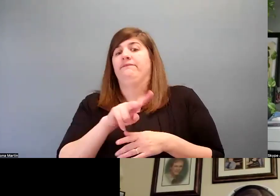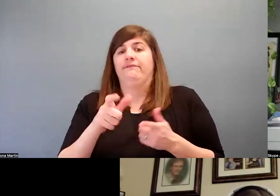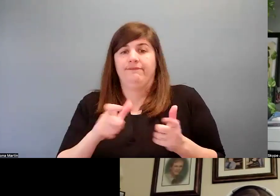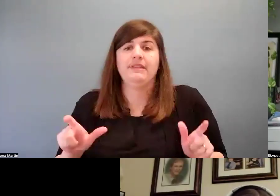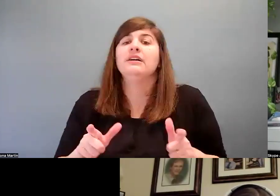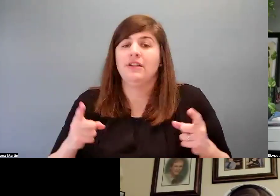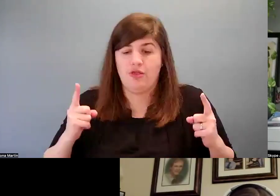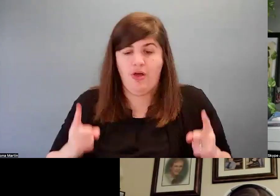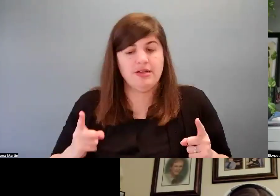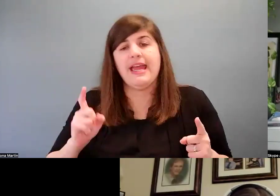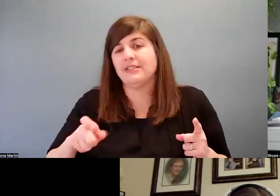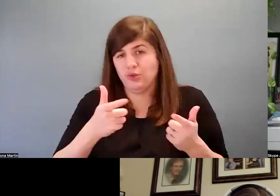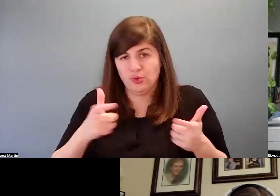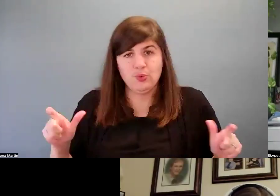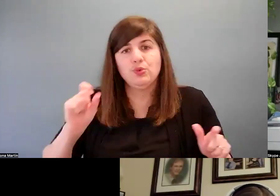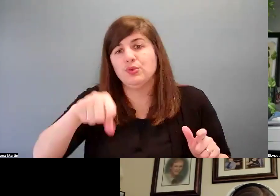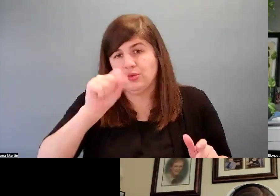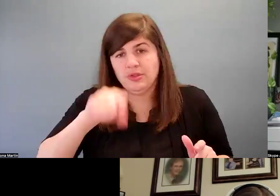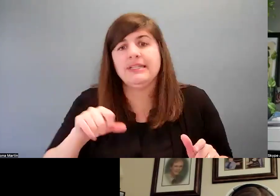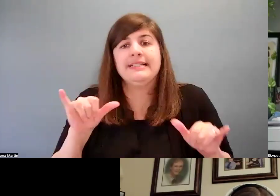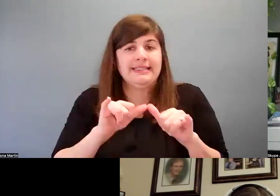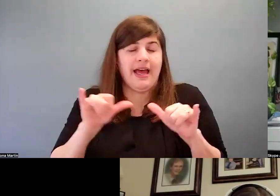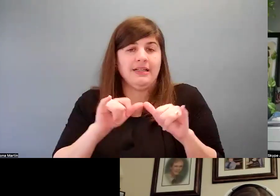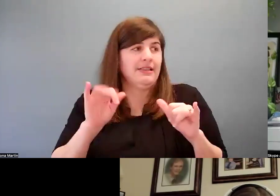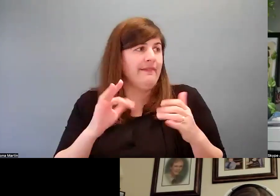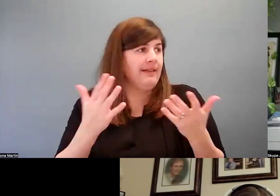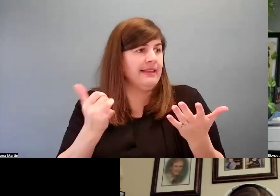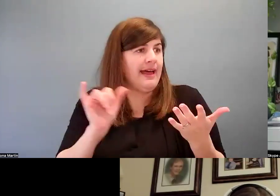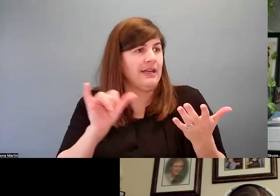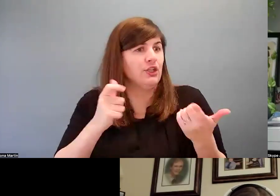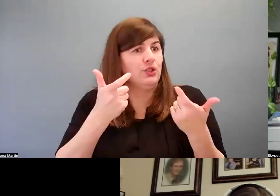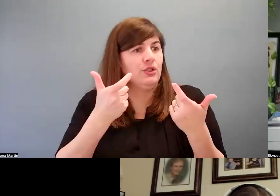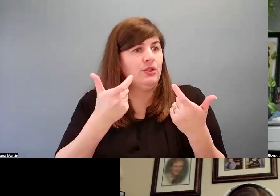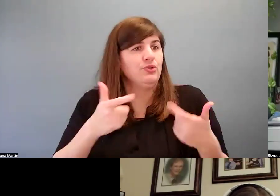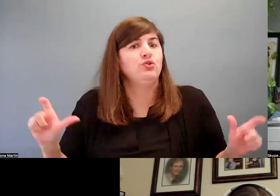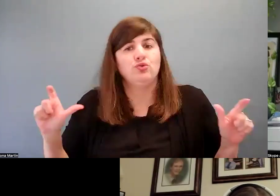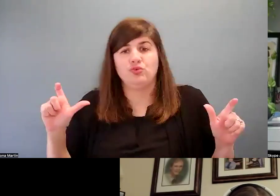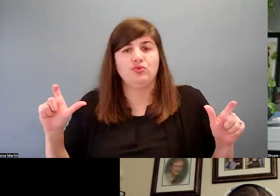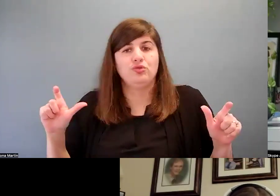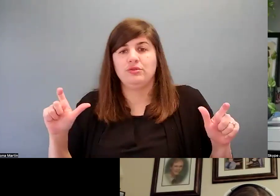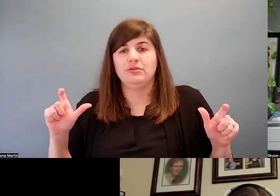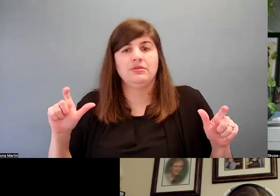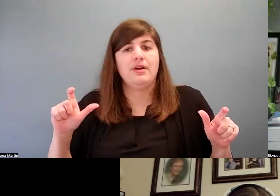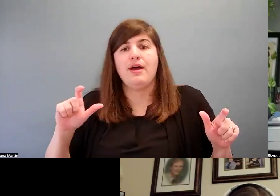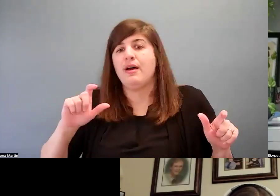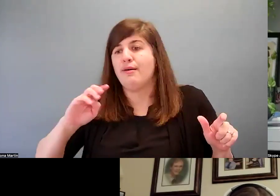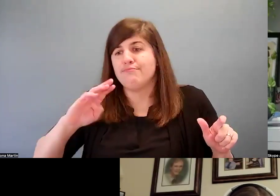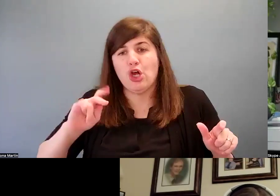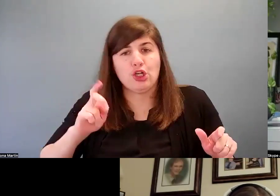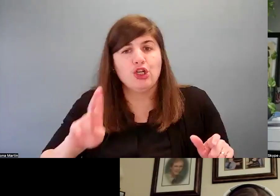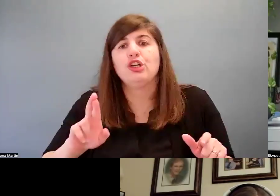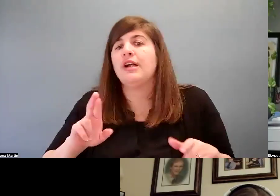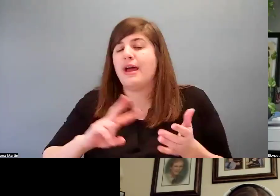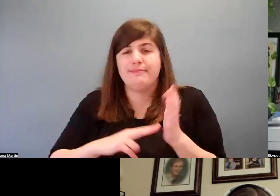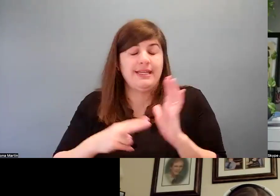long. Huge. They're like, yeah, they're like the size of a huge magic marker, like bigger than a Crayola